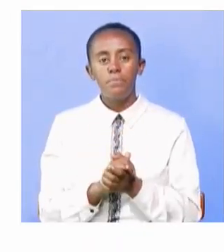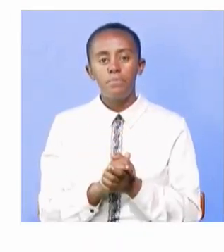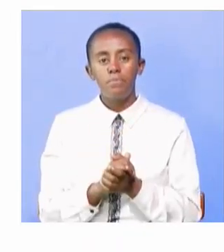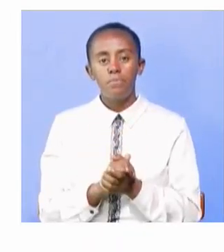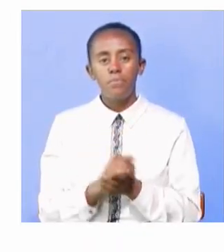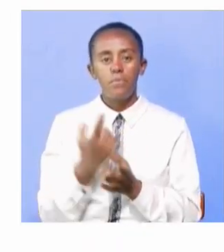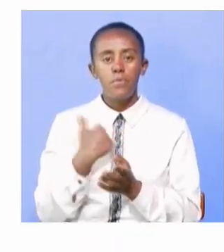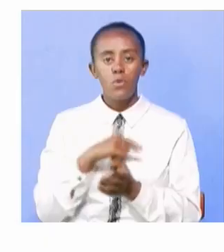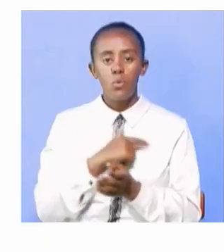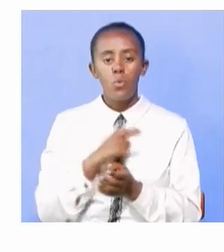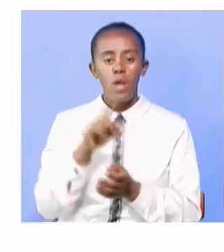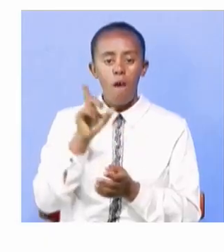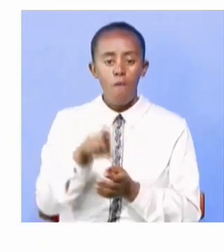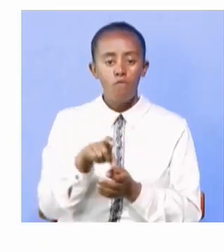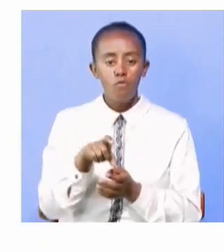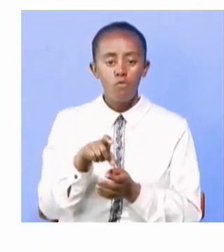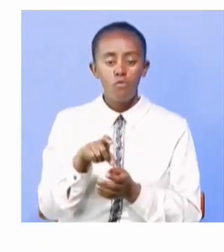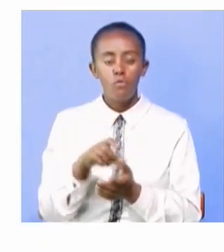We have to